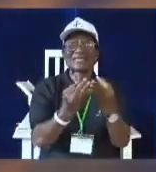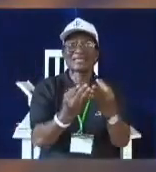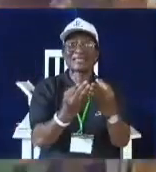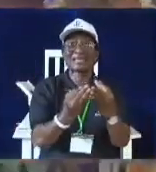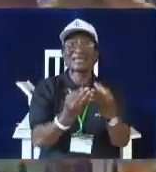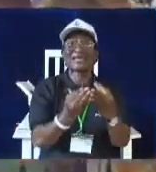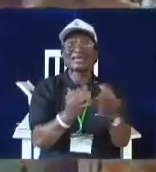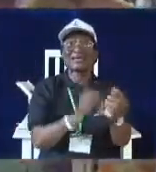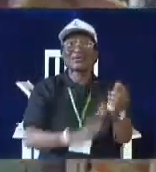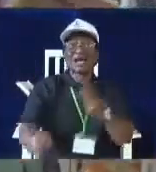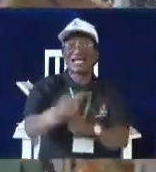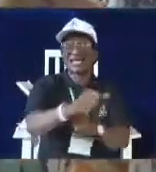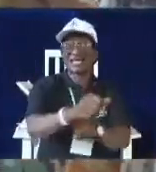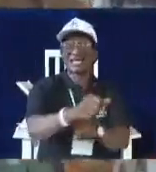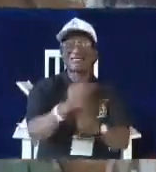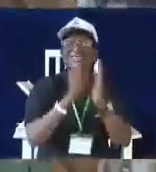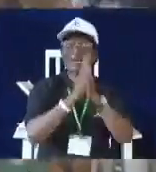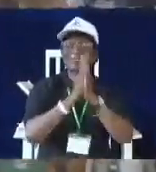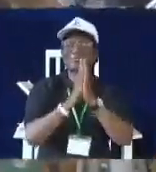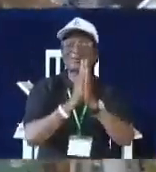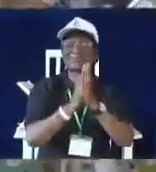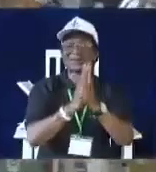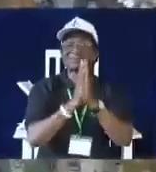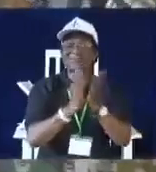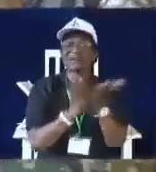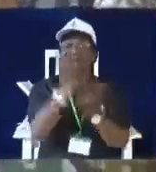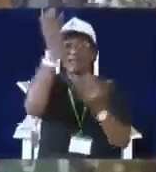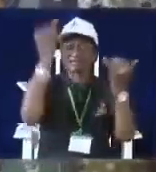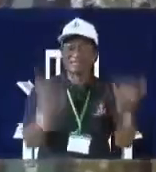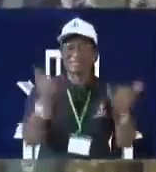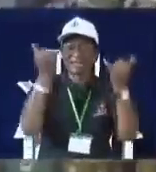Go ahead, cry unto the Almighty God.